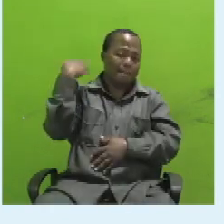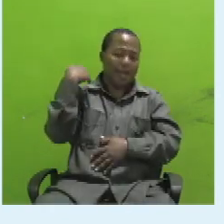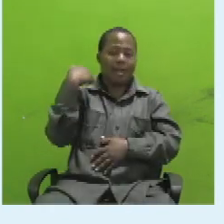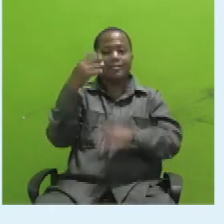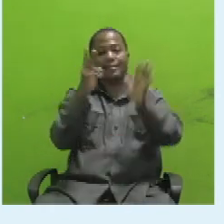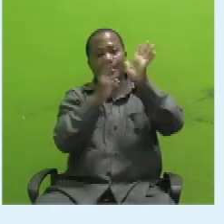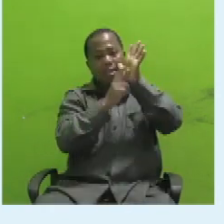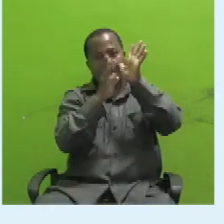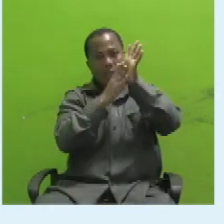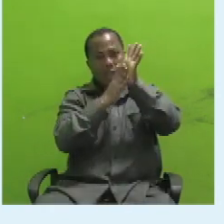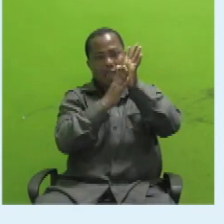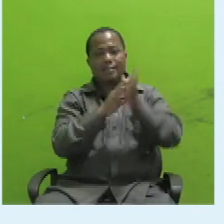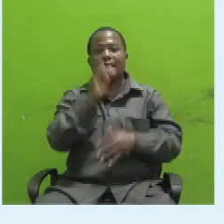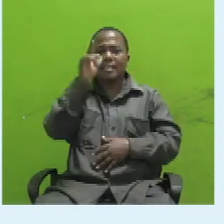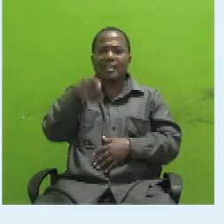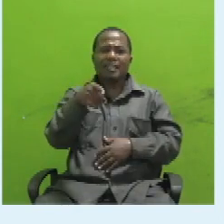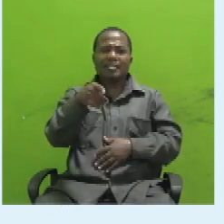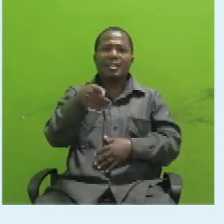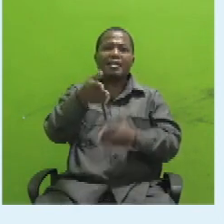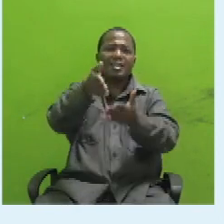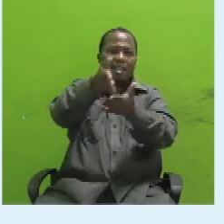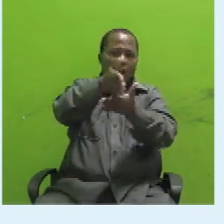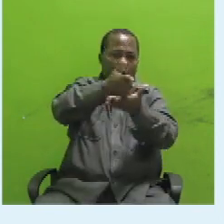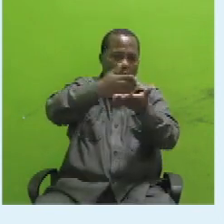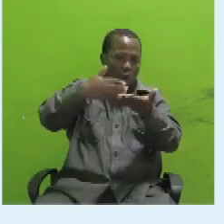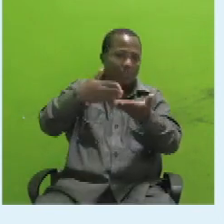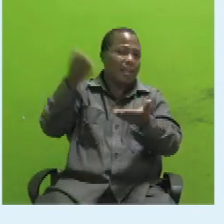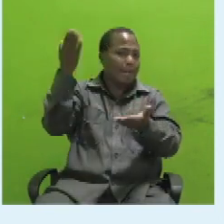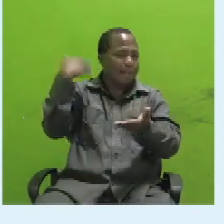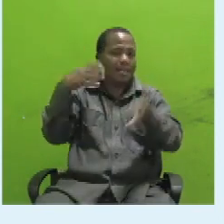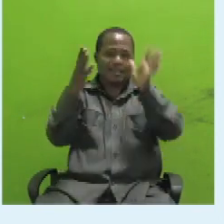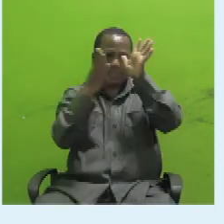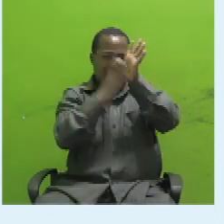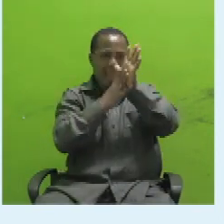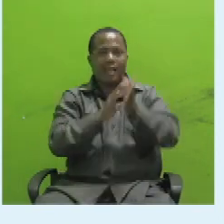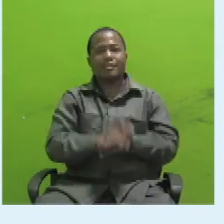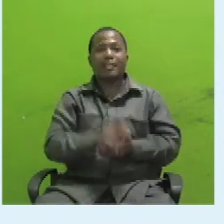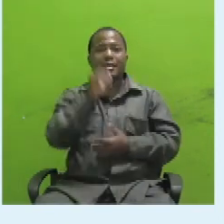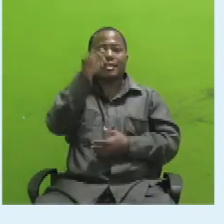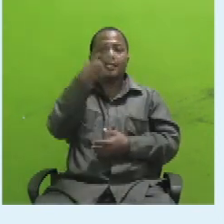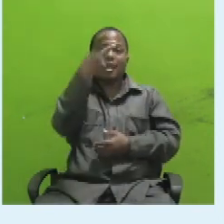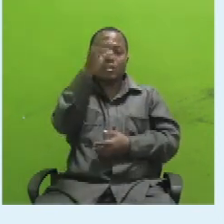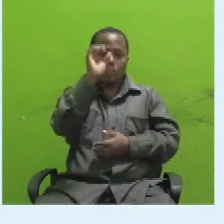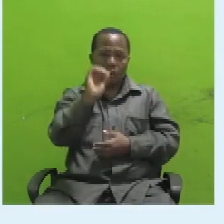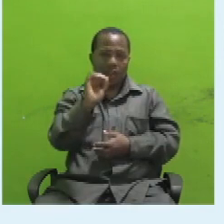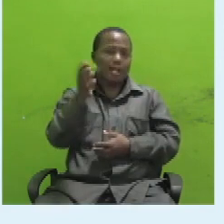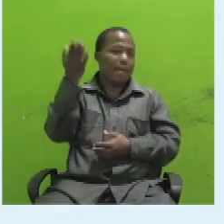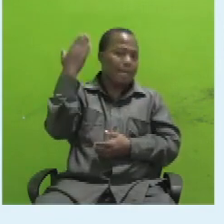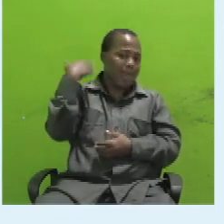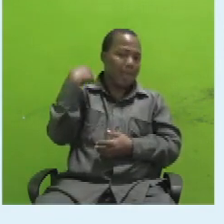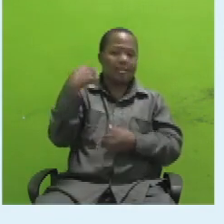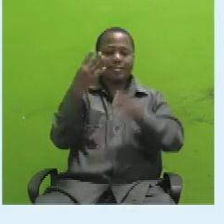9. It is a quarter past 9. It is 20 past